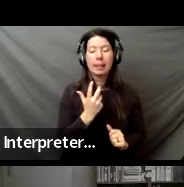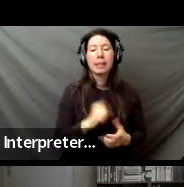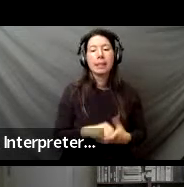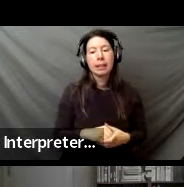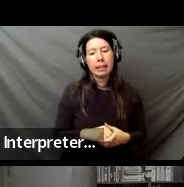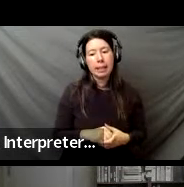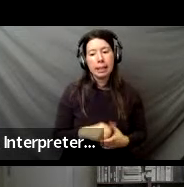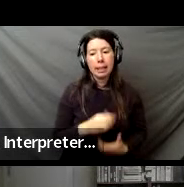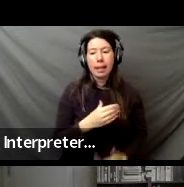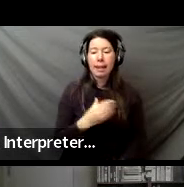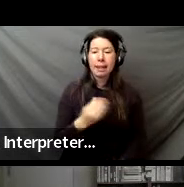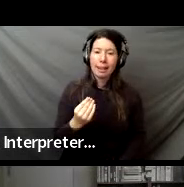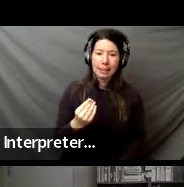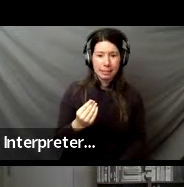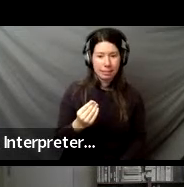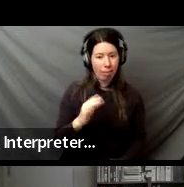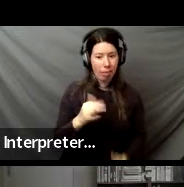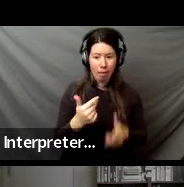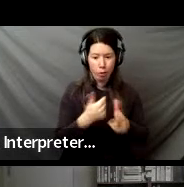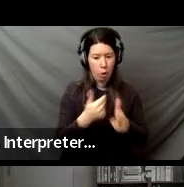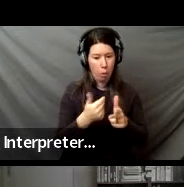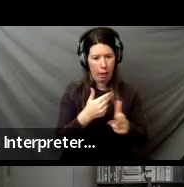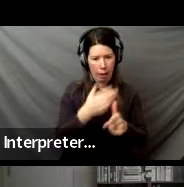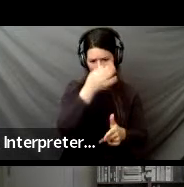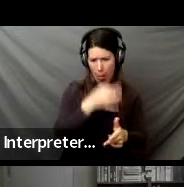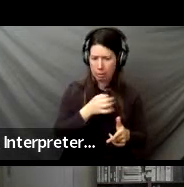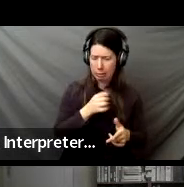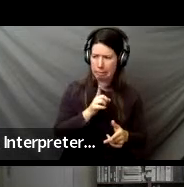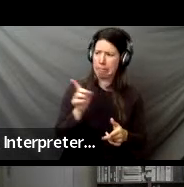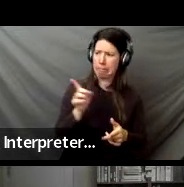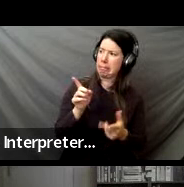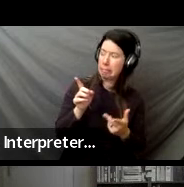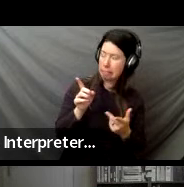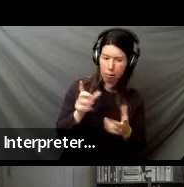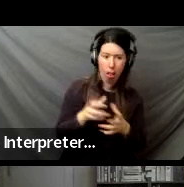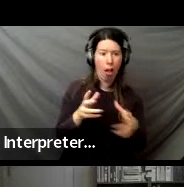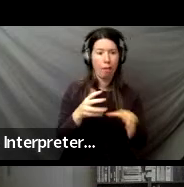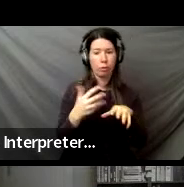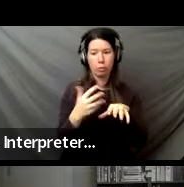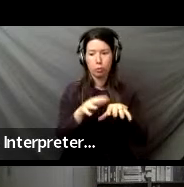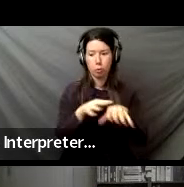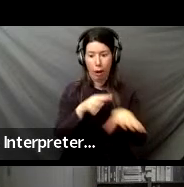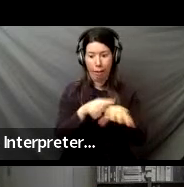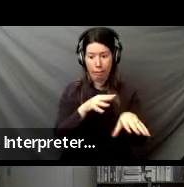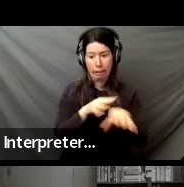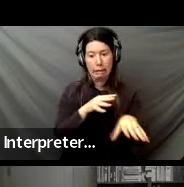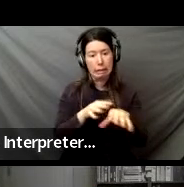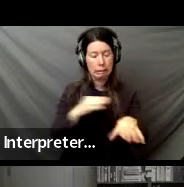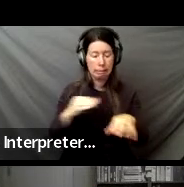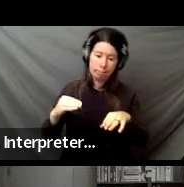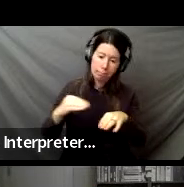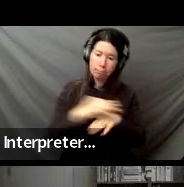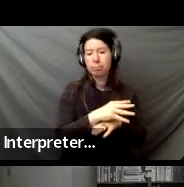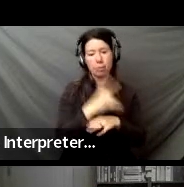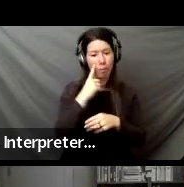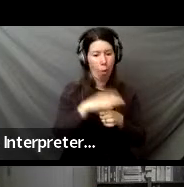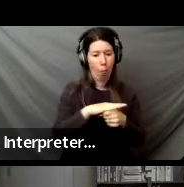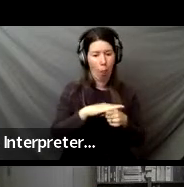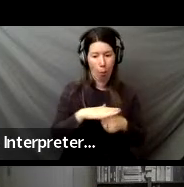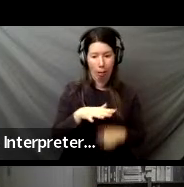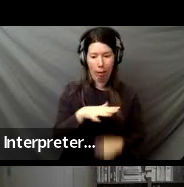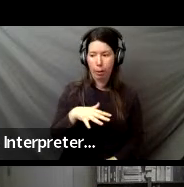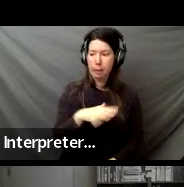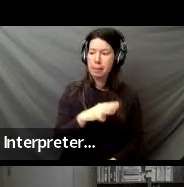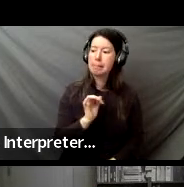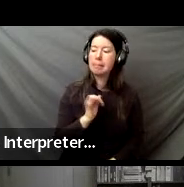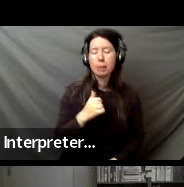It's the freeway is so close and impacts a lot of traffic in the local area. So yeah, I'm